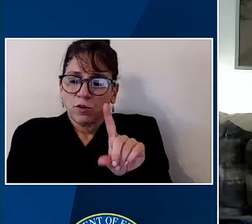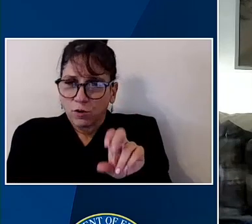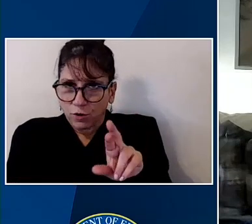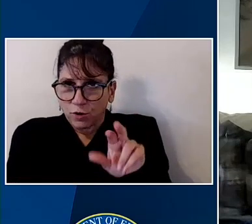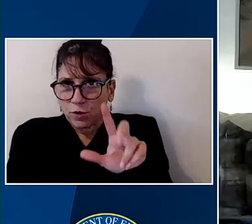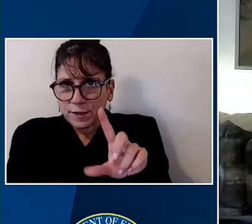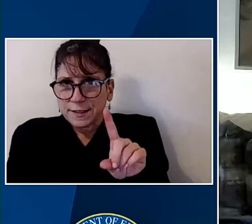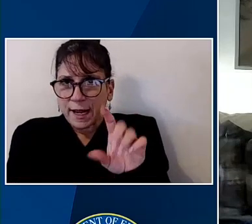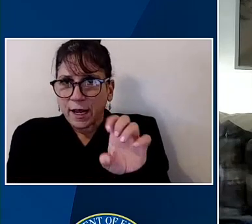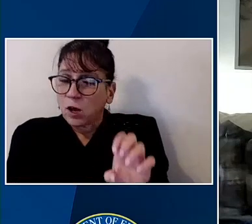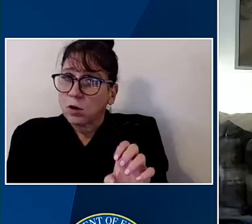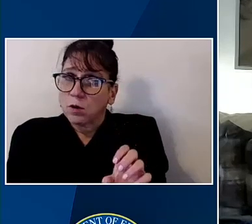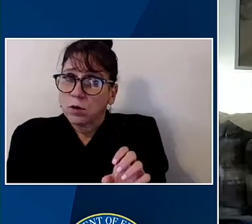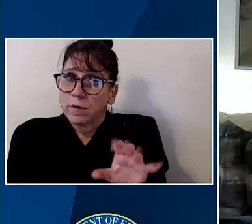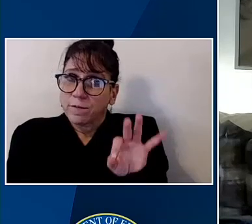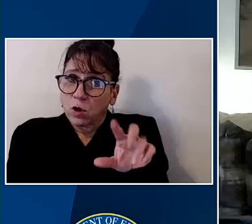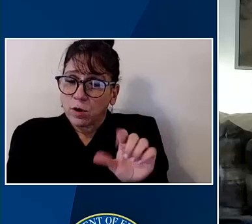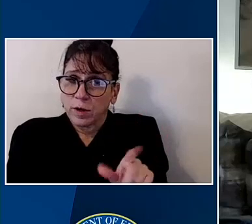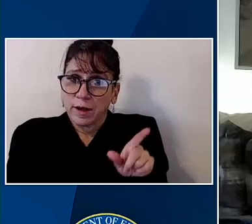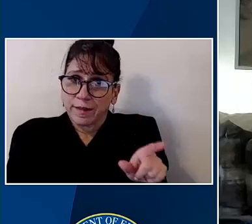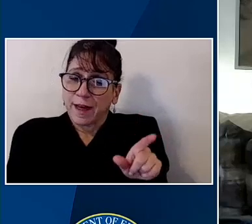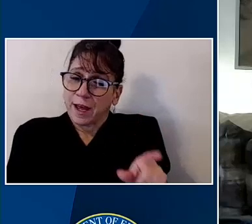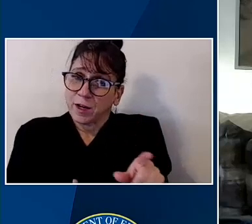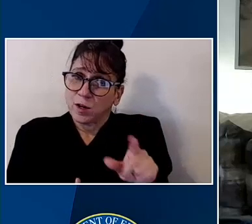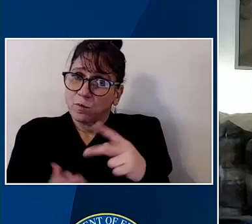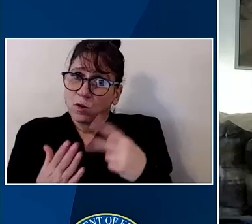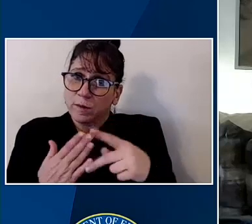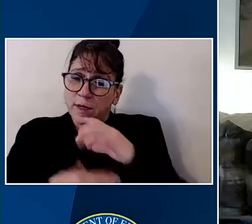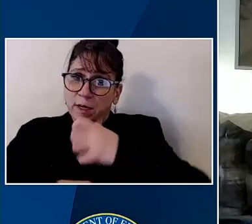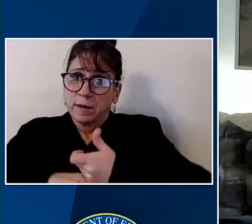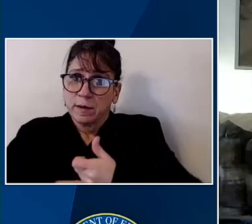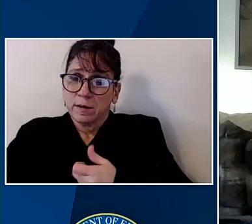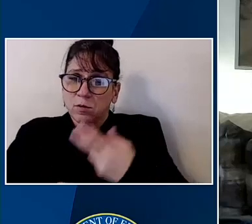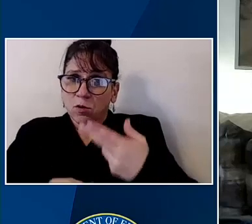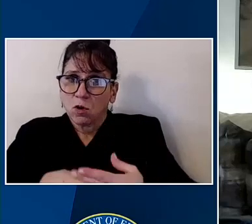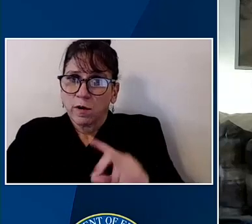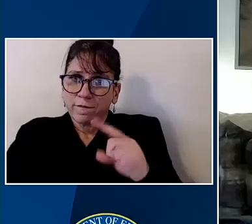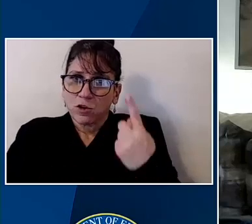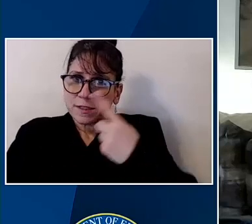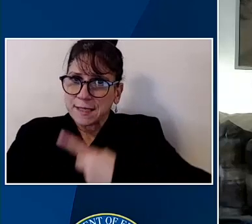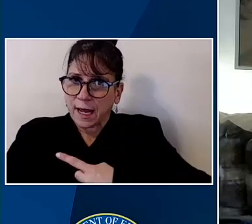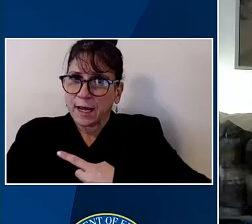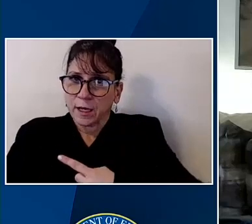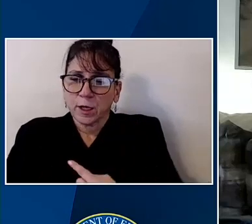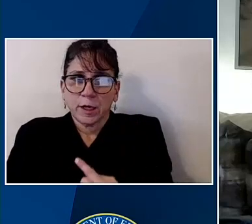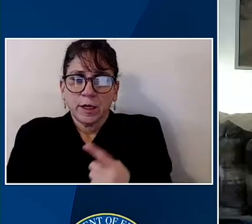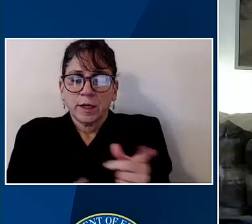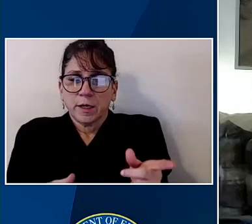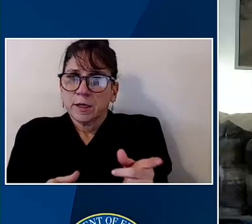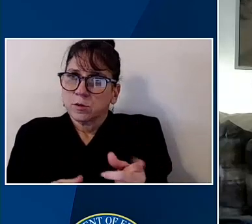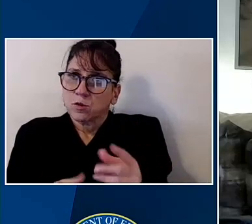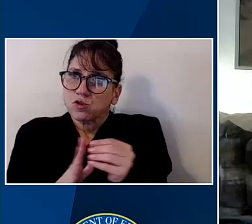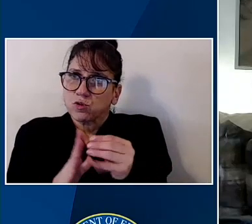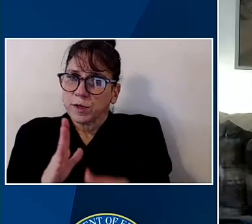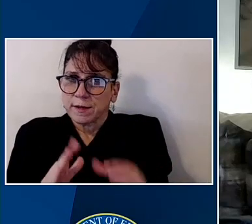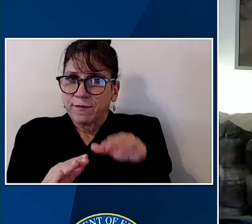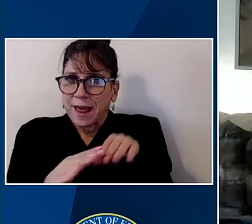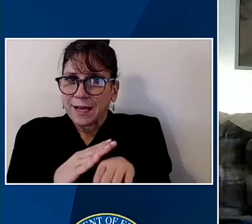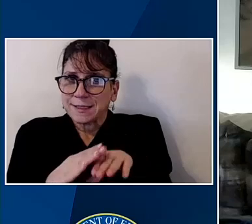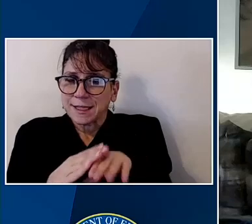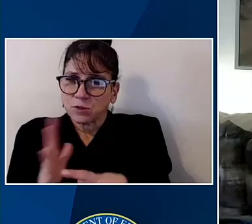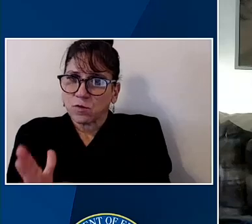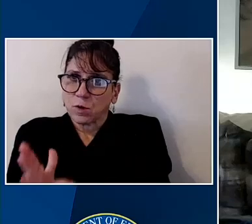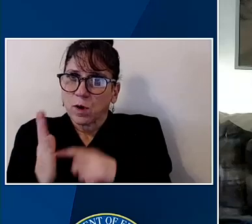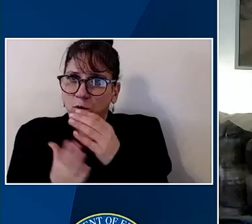Broward College, there's a program in place, which is called First Day for many classes, which makes it so students have access to the required